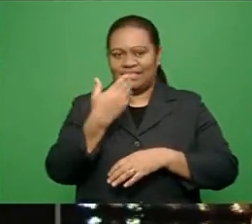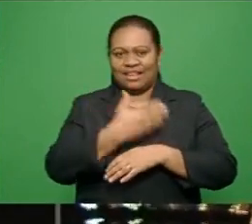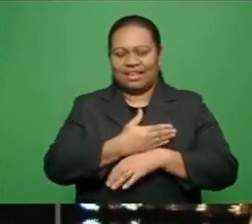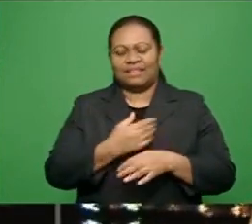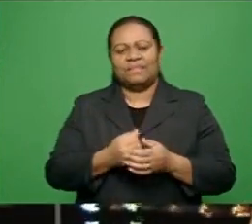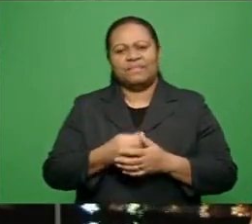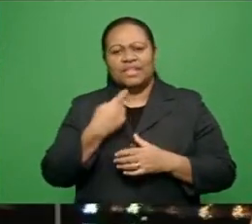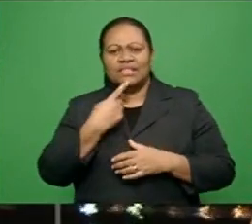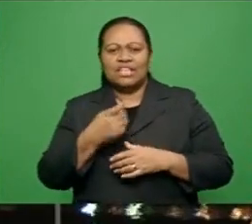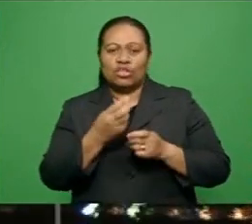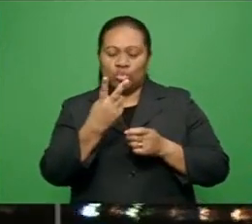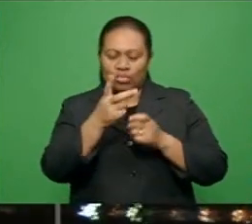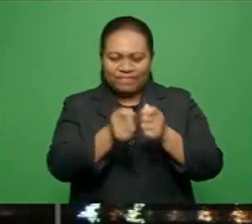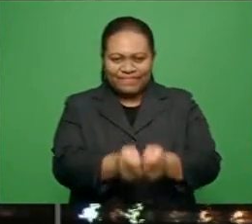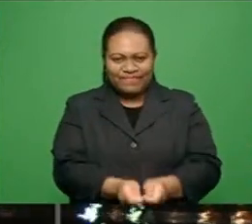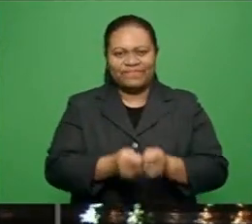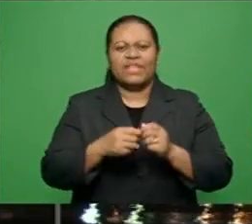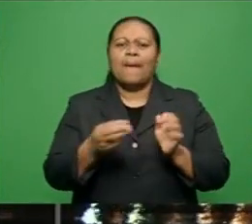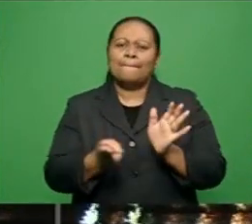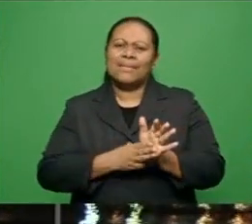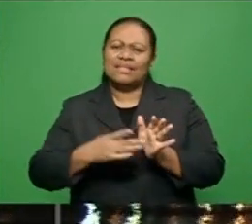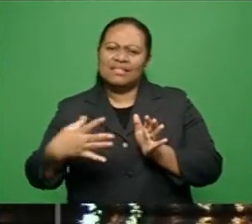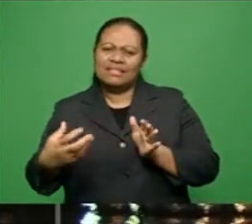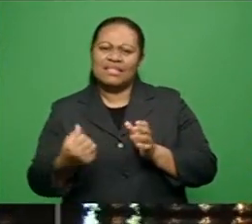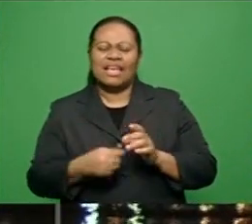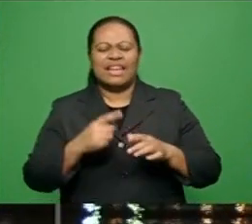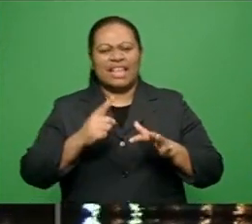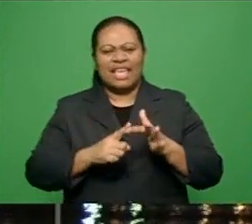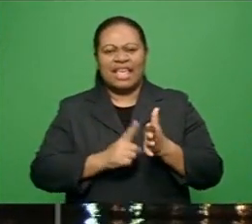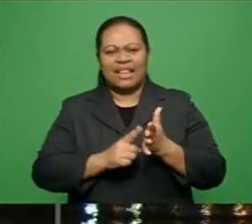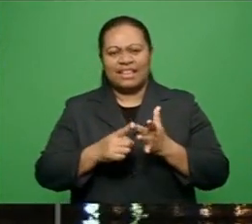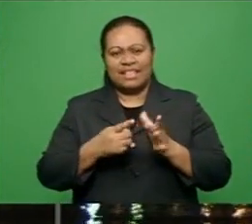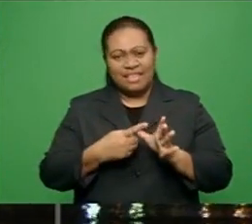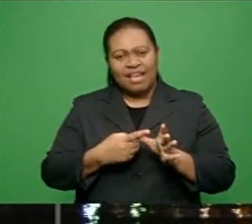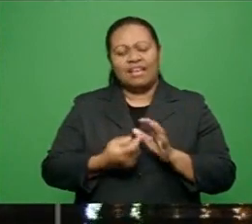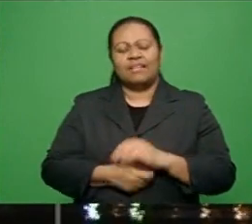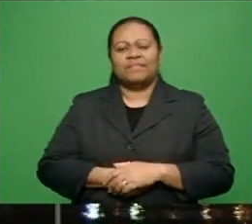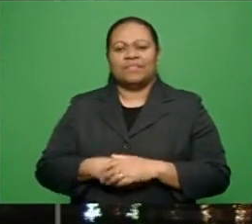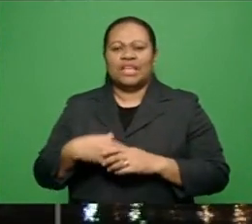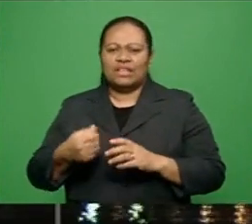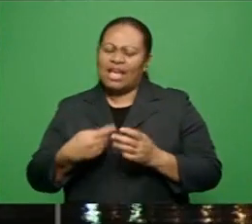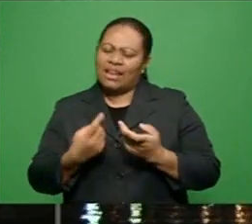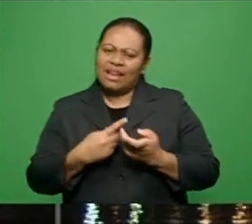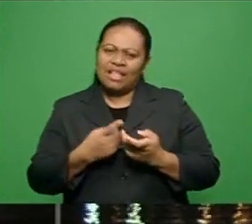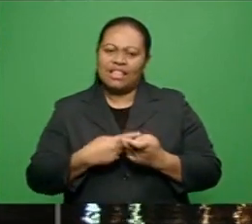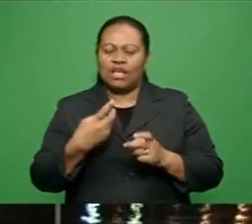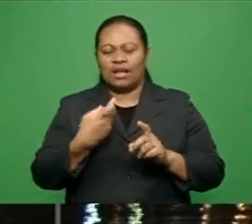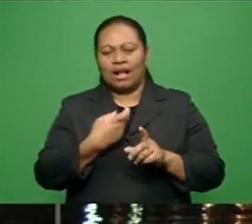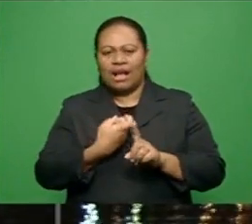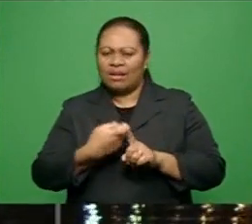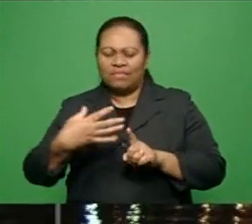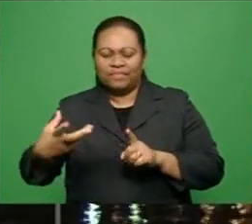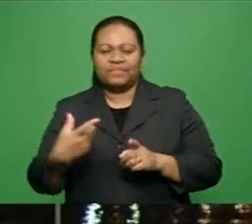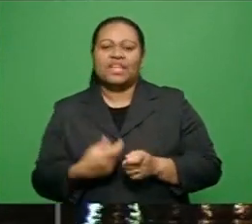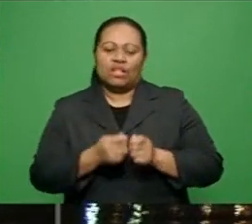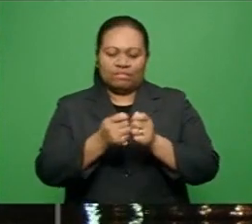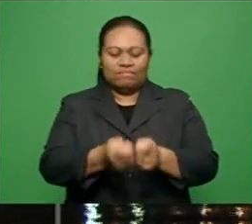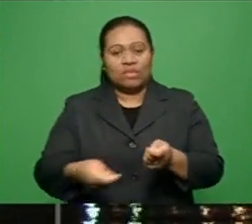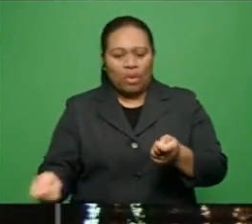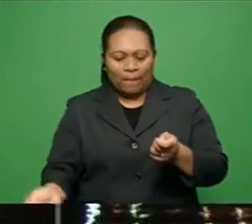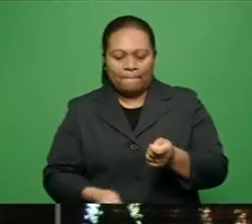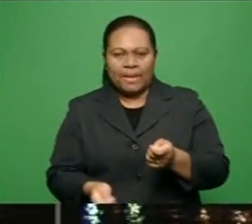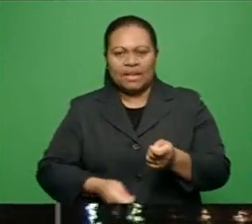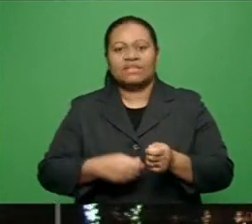Suva scored 2 tries through Misaele Peteroi and Elia Dhanakaivata, while Vuate Karawalevu slotted in 2 penalties